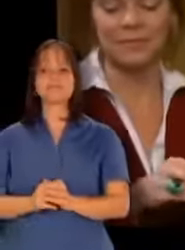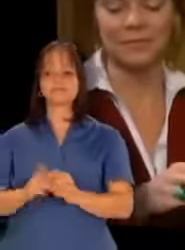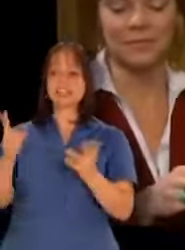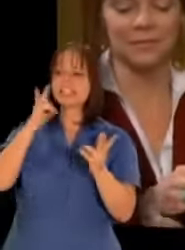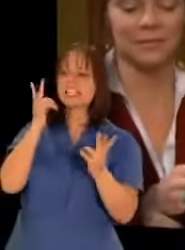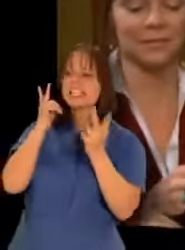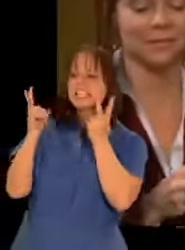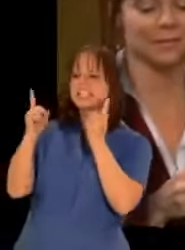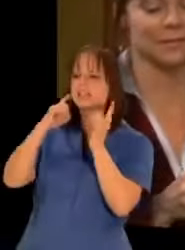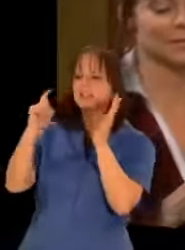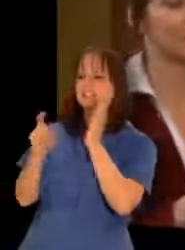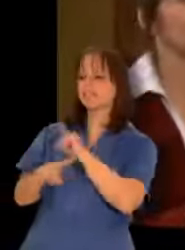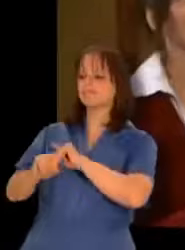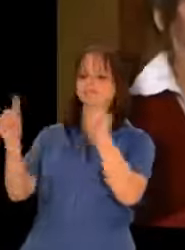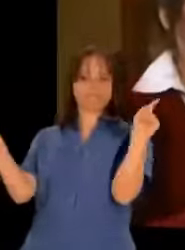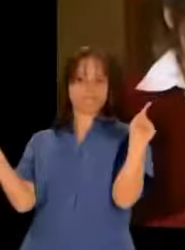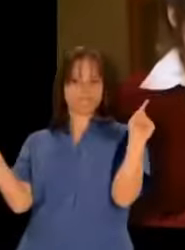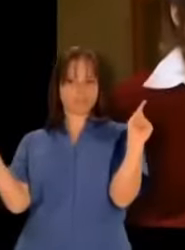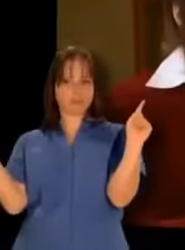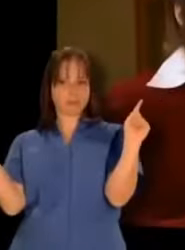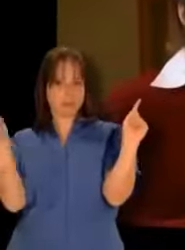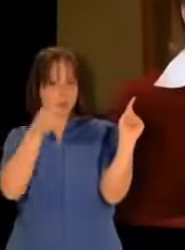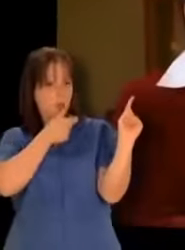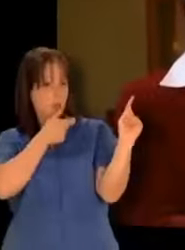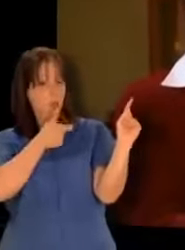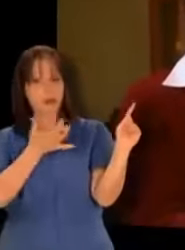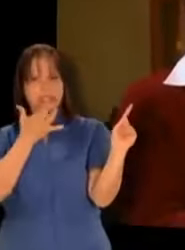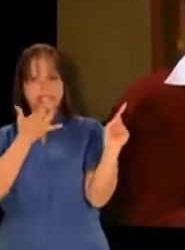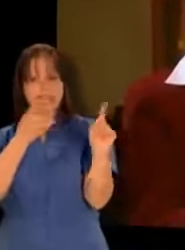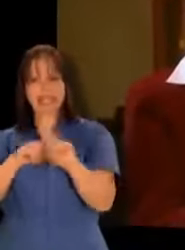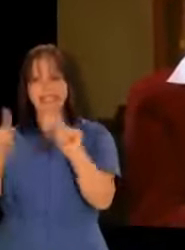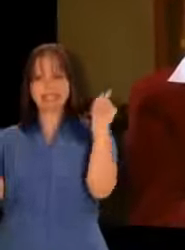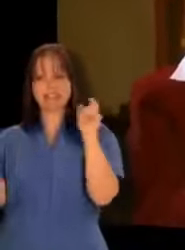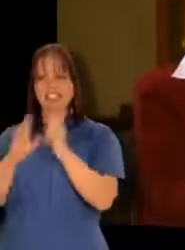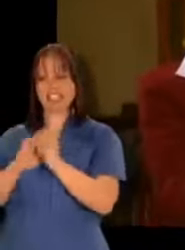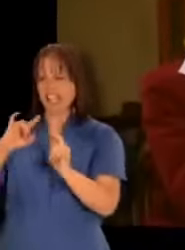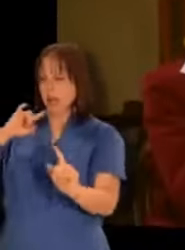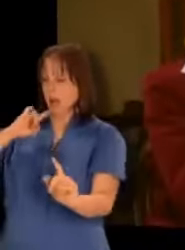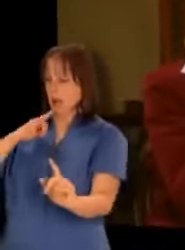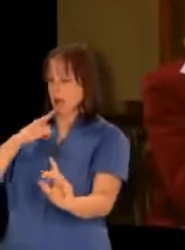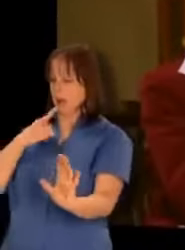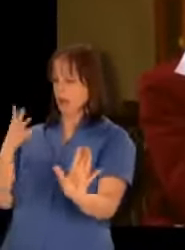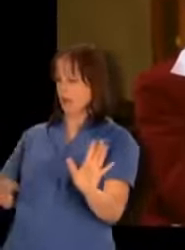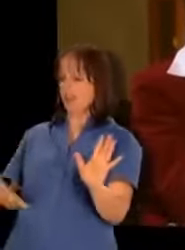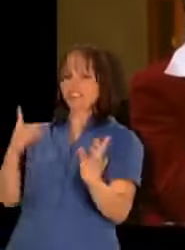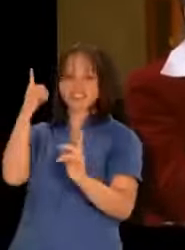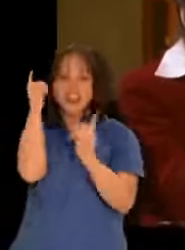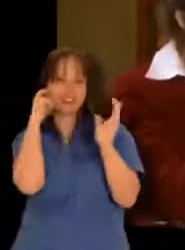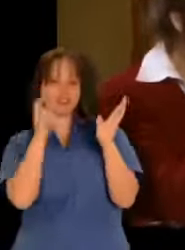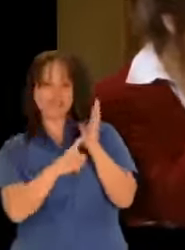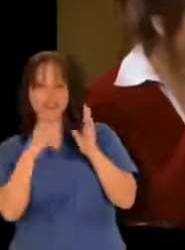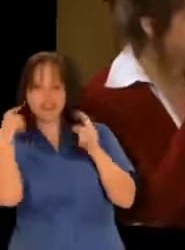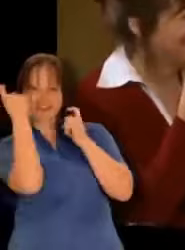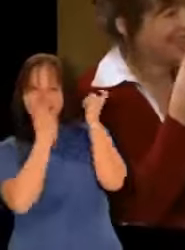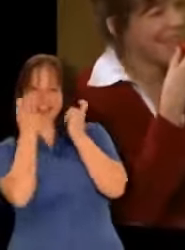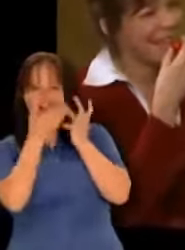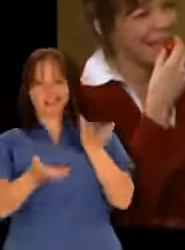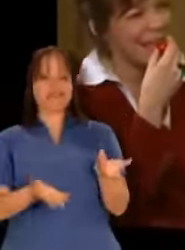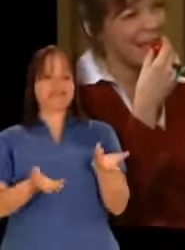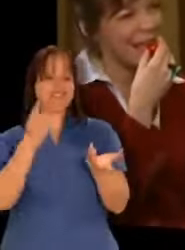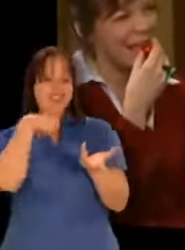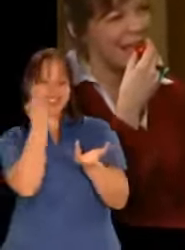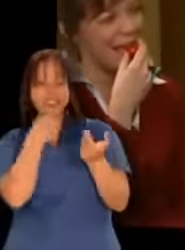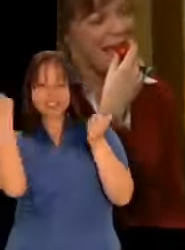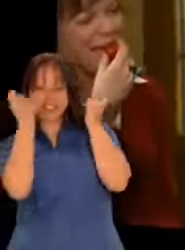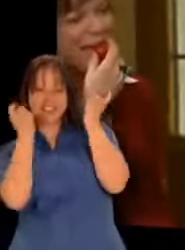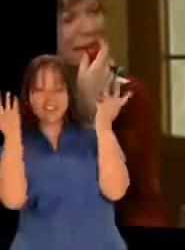And let's see if we notice a difference, or who can notice a difference in the taste. Sour. Oh, you got to get a picture of these faces. Look at the